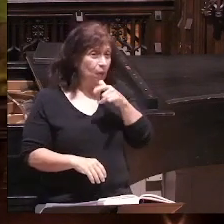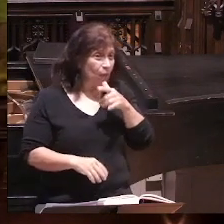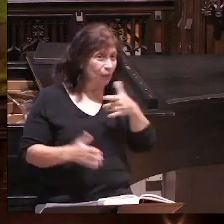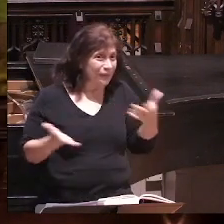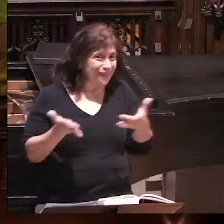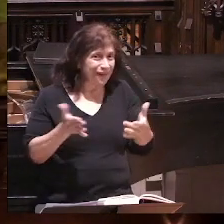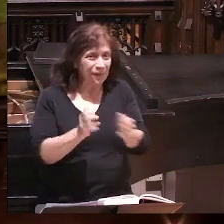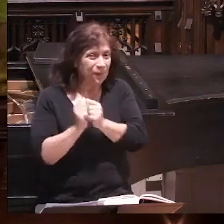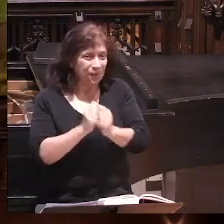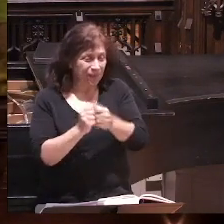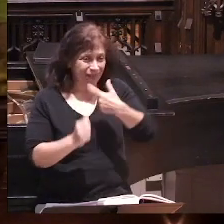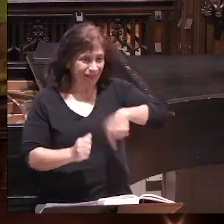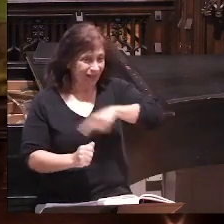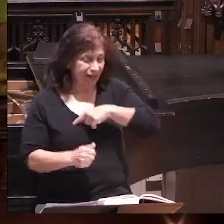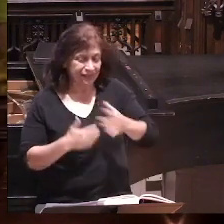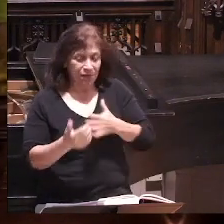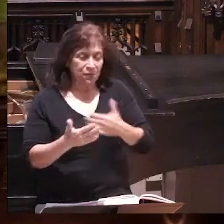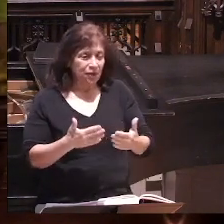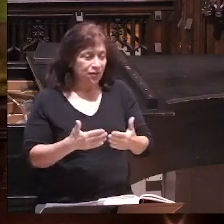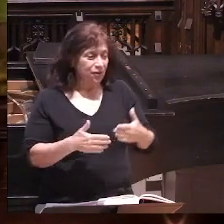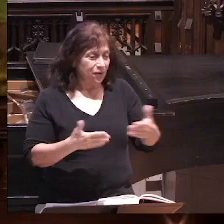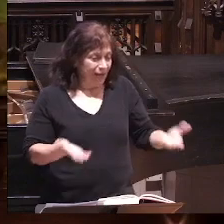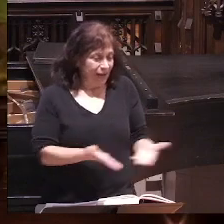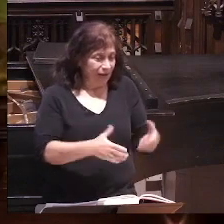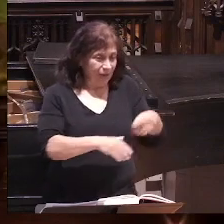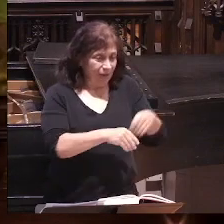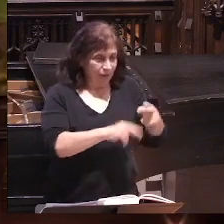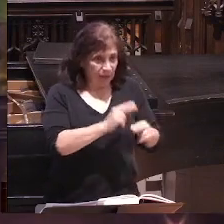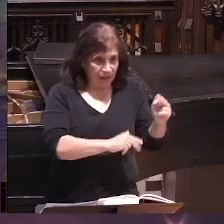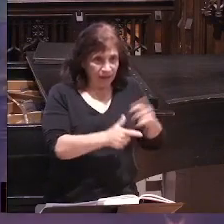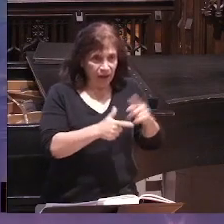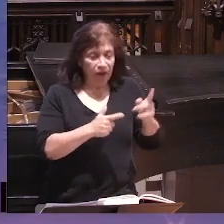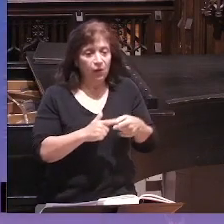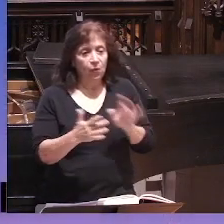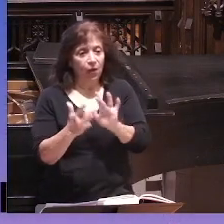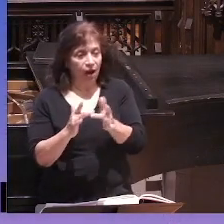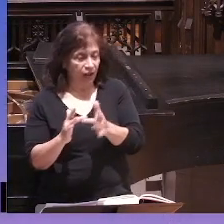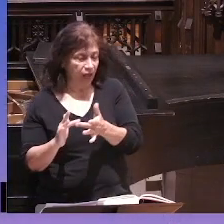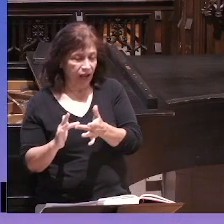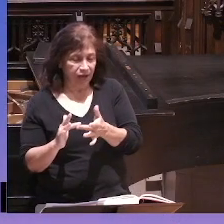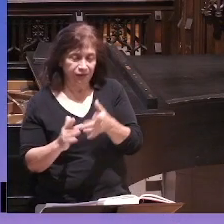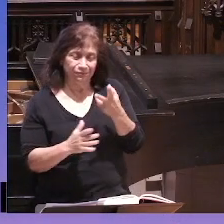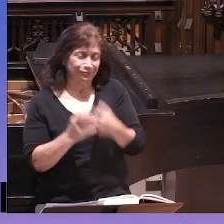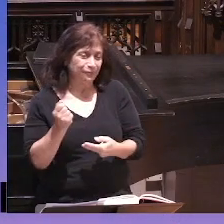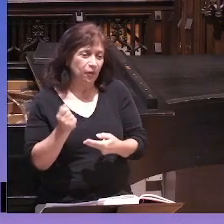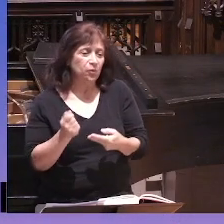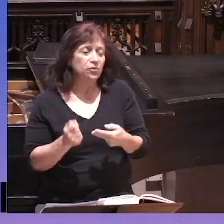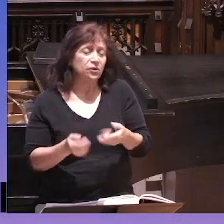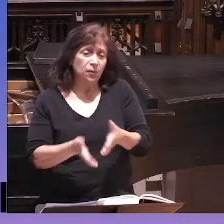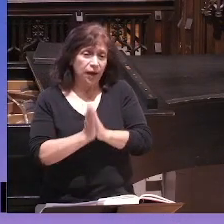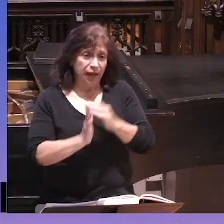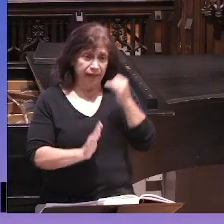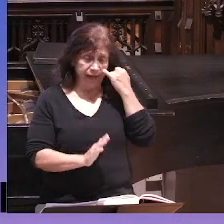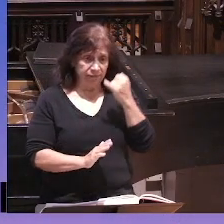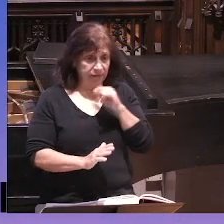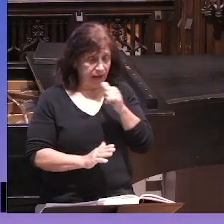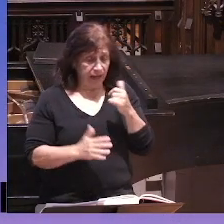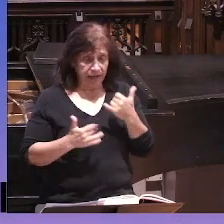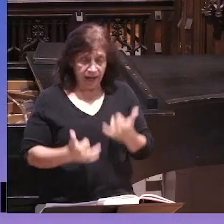with us today, whether you are here, whether you are virtually worshiping with us. I would ask that if it's not